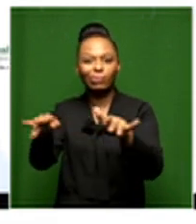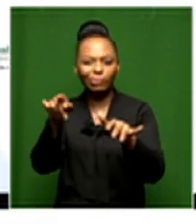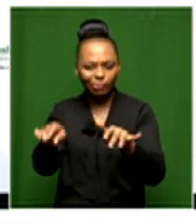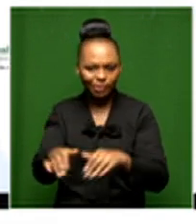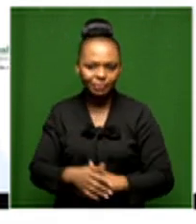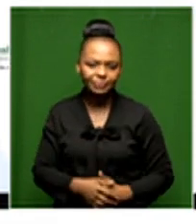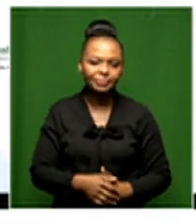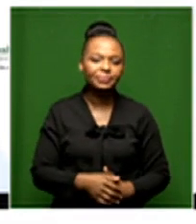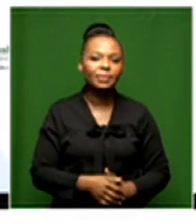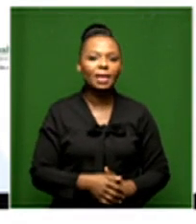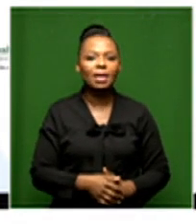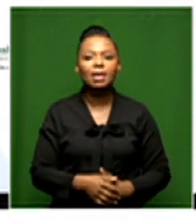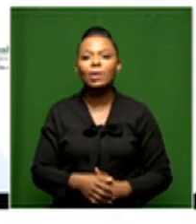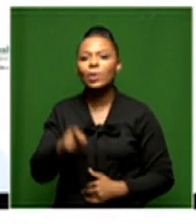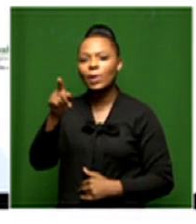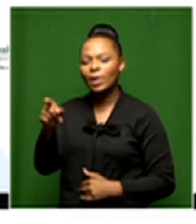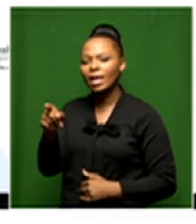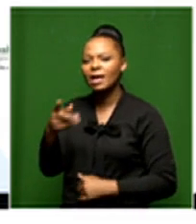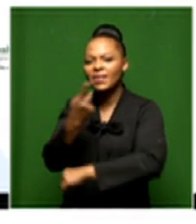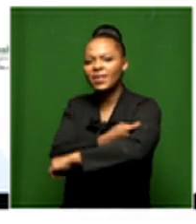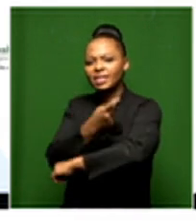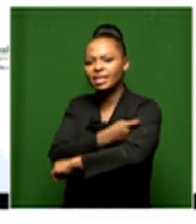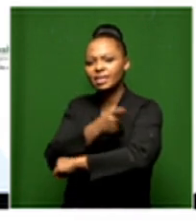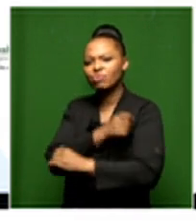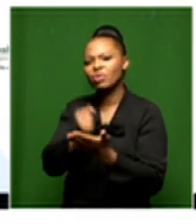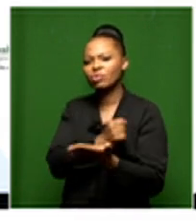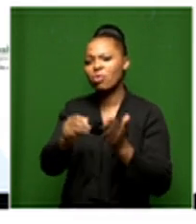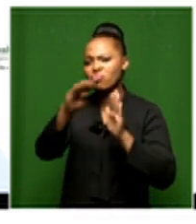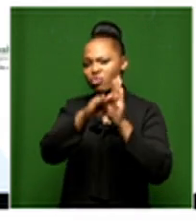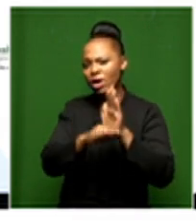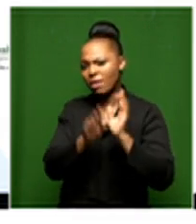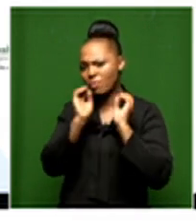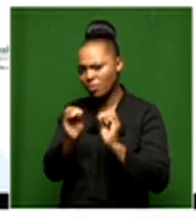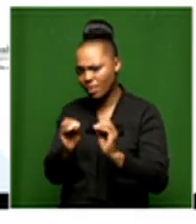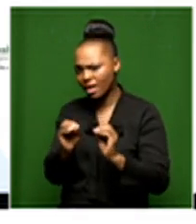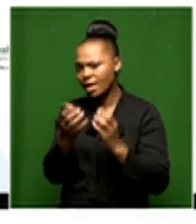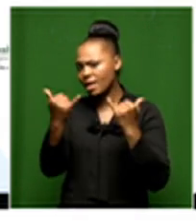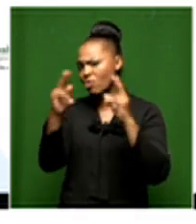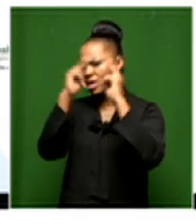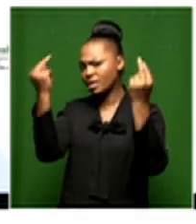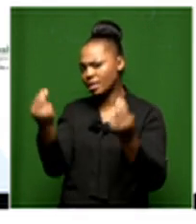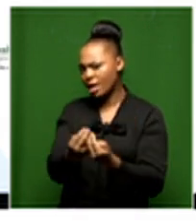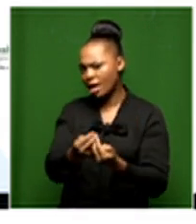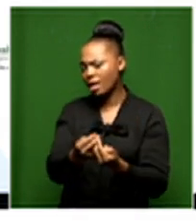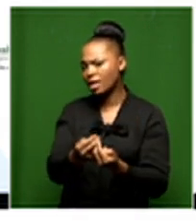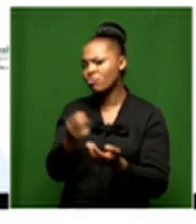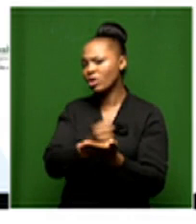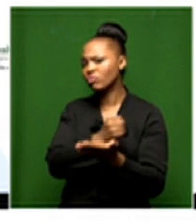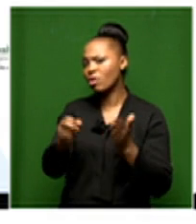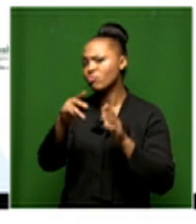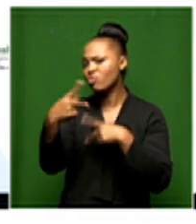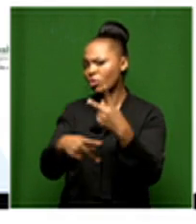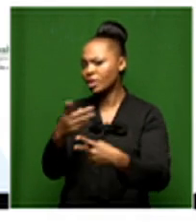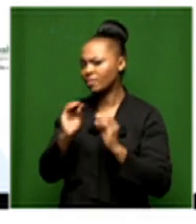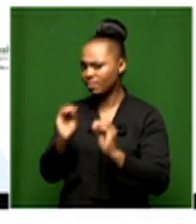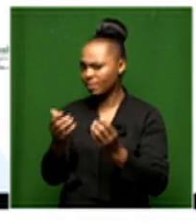a vaccination registration program. Is there a national registration process in place yet? And